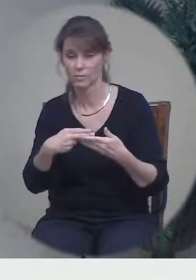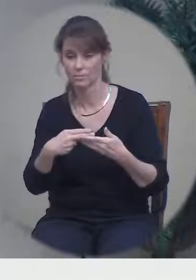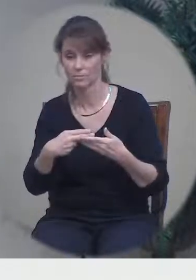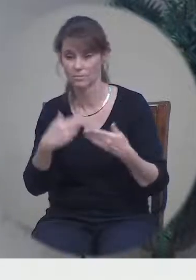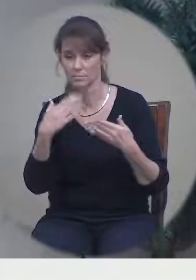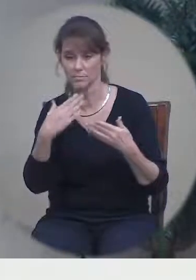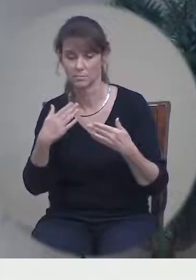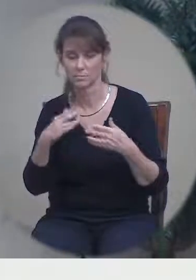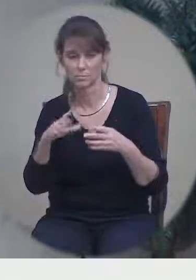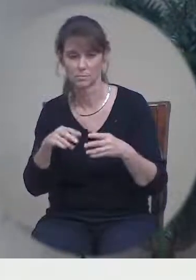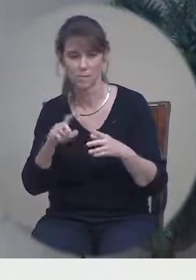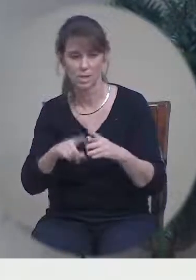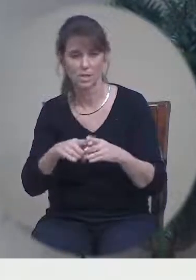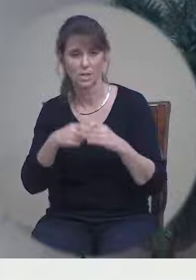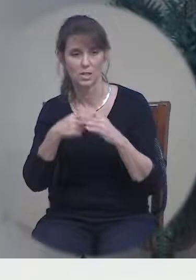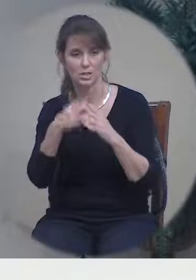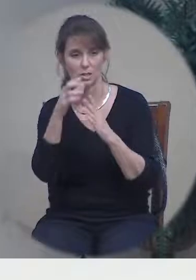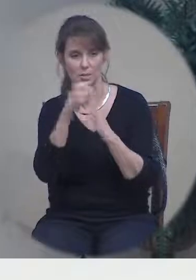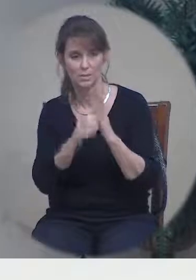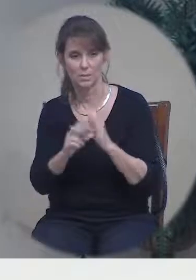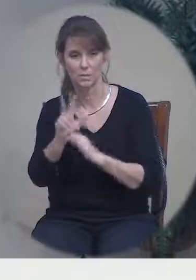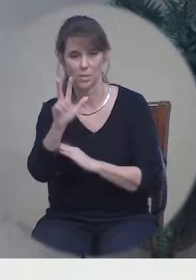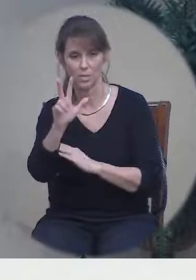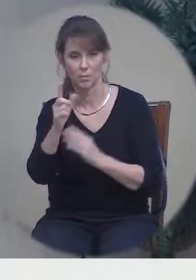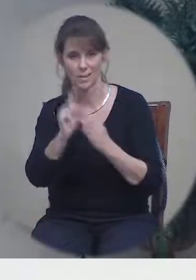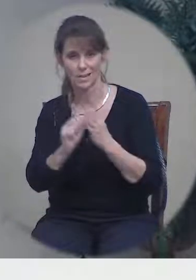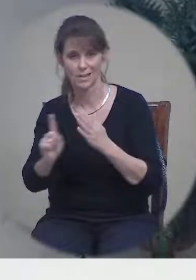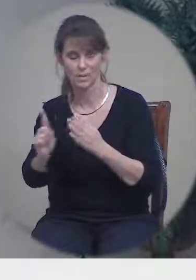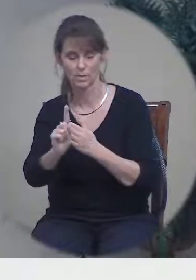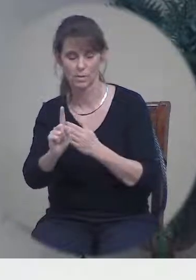up there in chapter 3 next week.